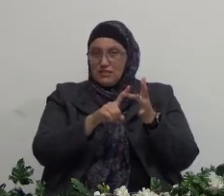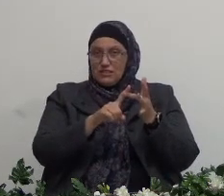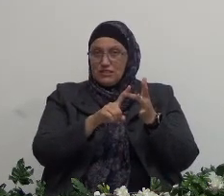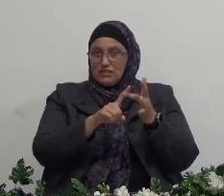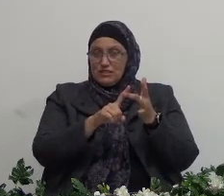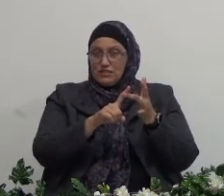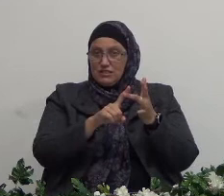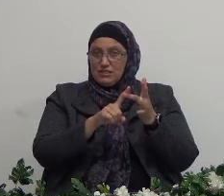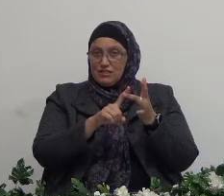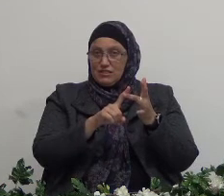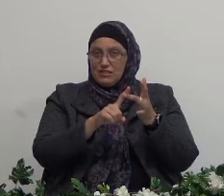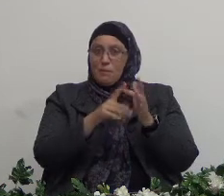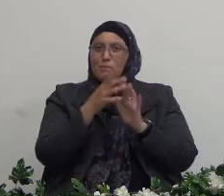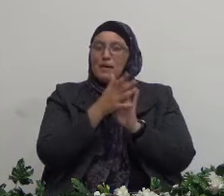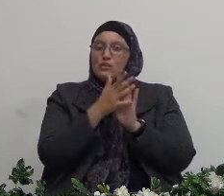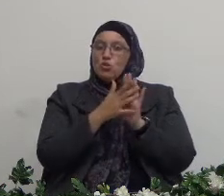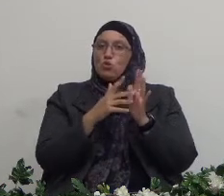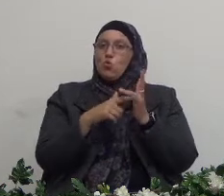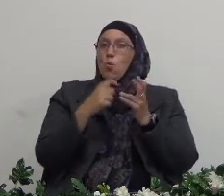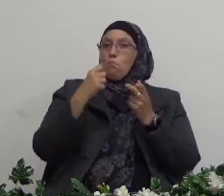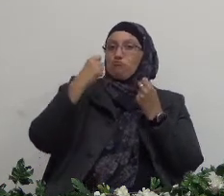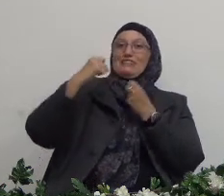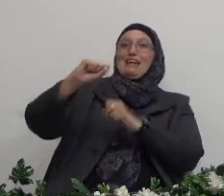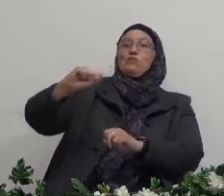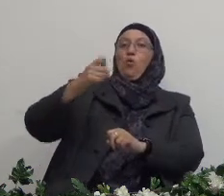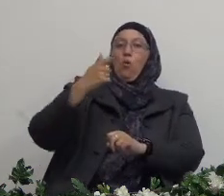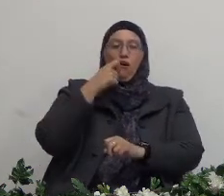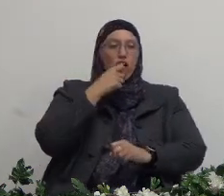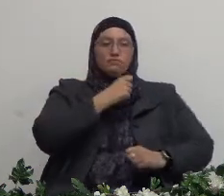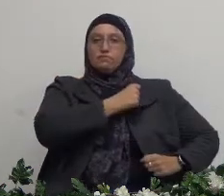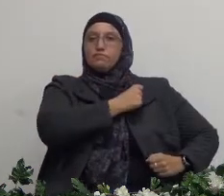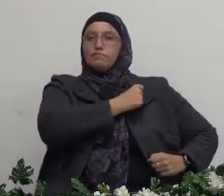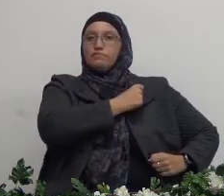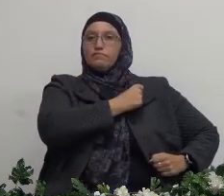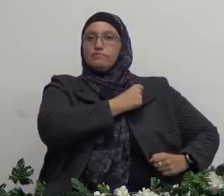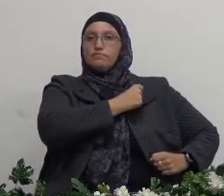protect. So in order for me to guard myself